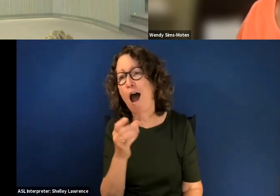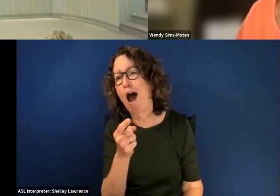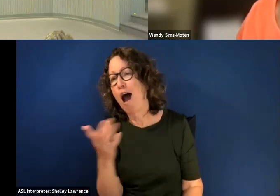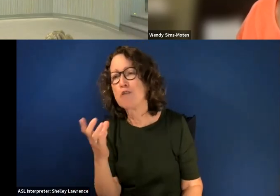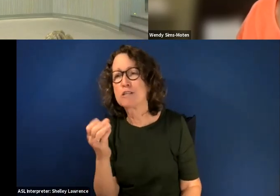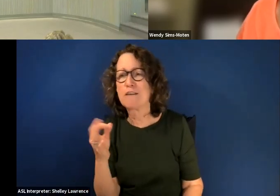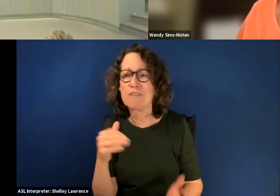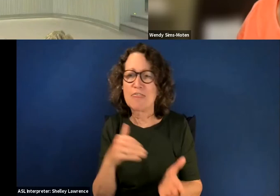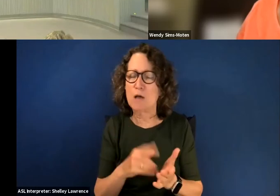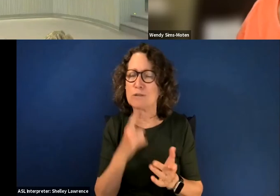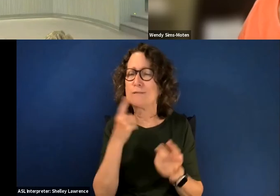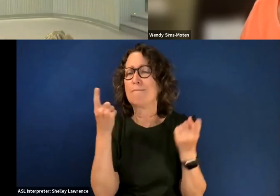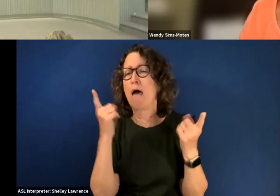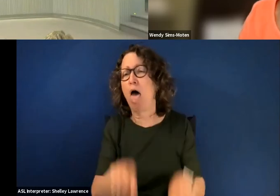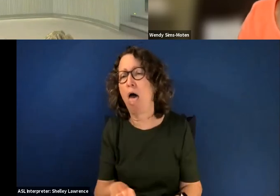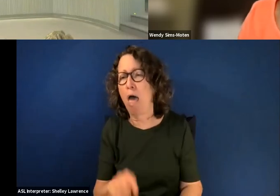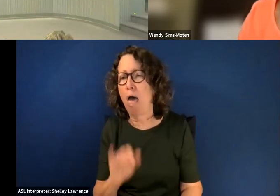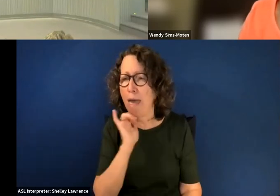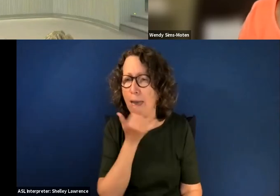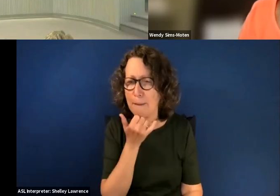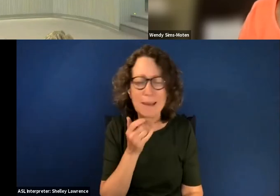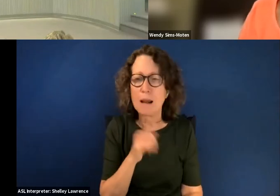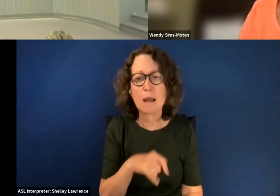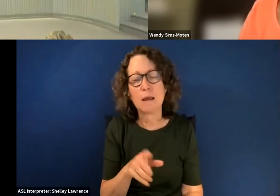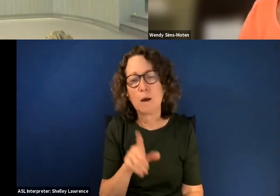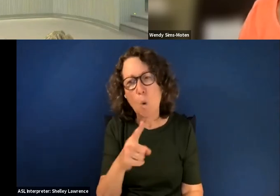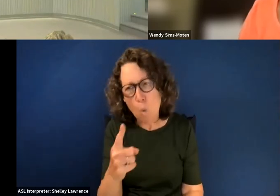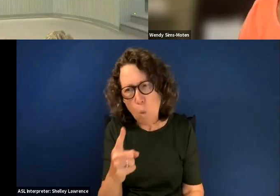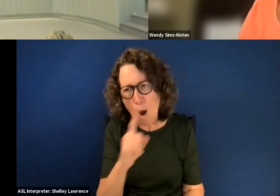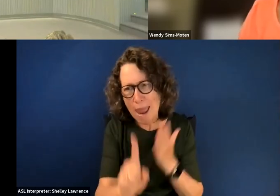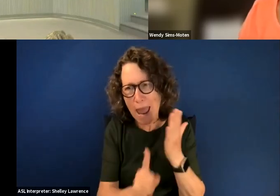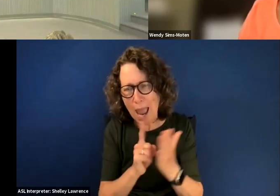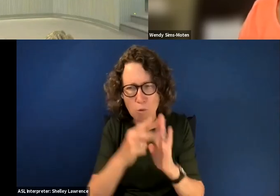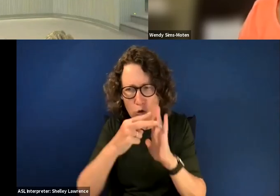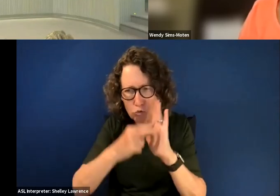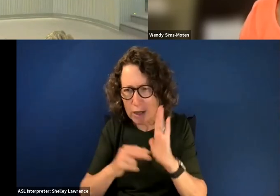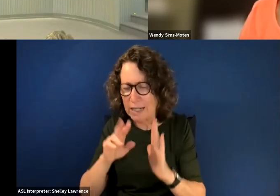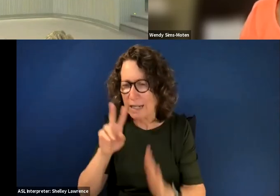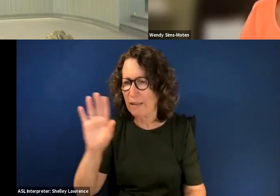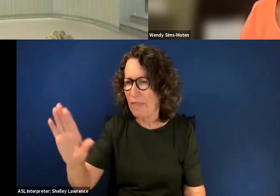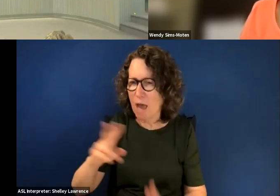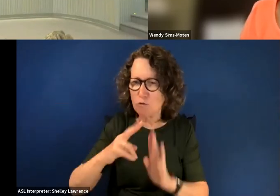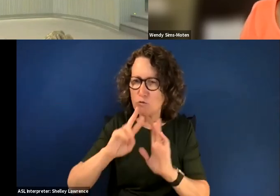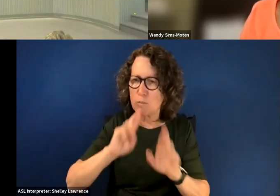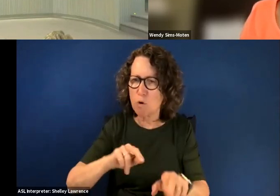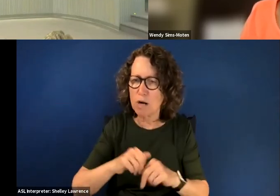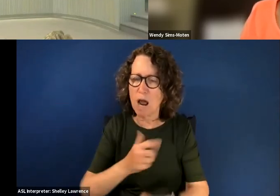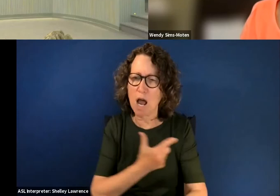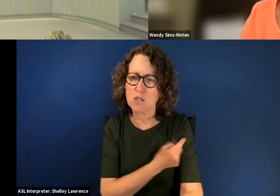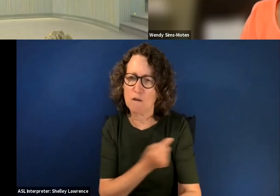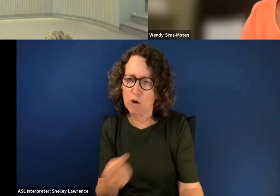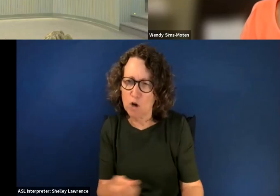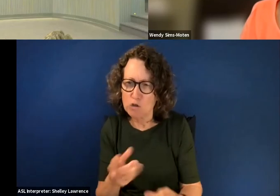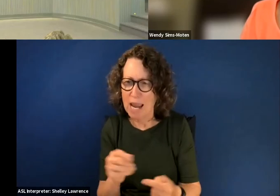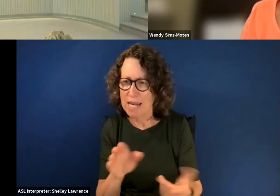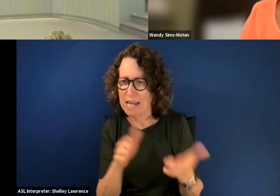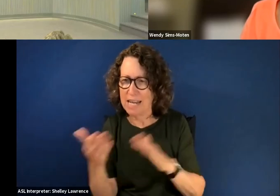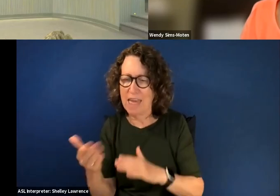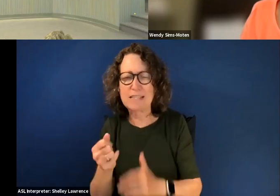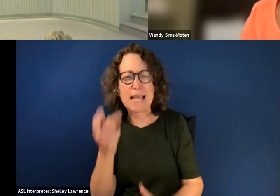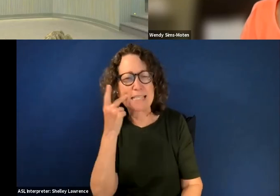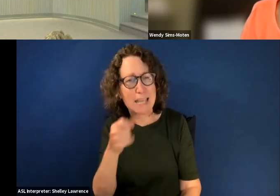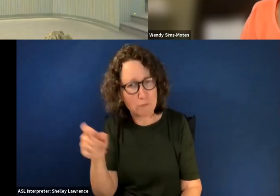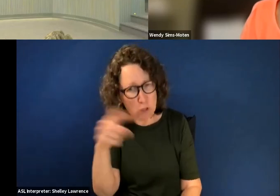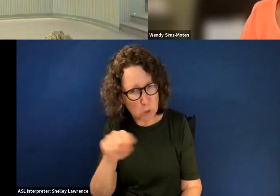of coincidences. I challenge you to spend just 1 hour reading VAERS reports on COVID shot injuries and deaths and see if